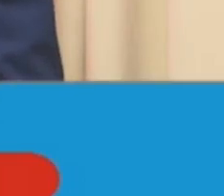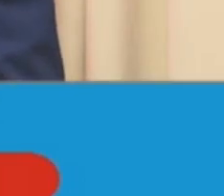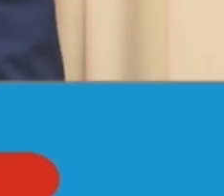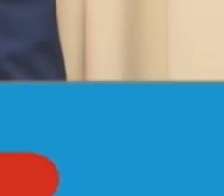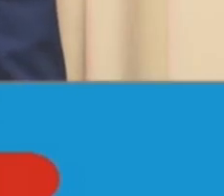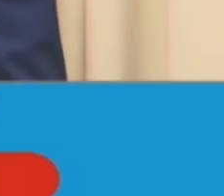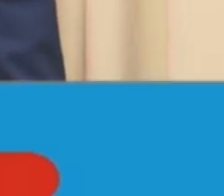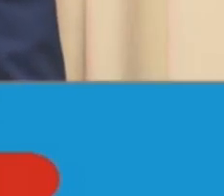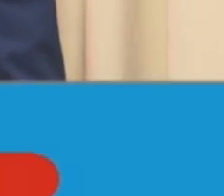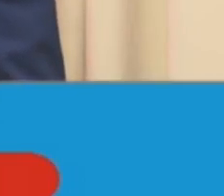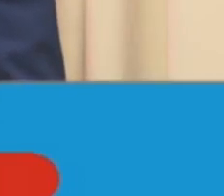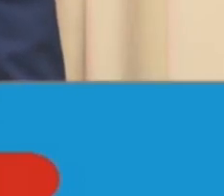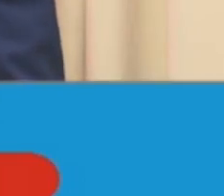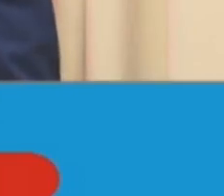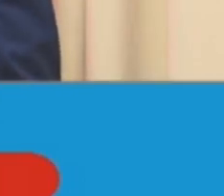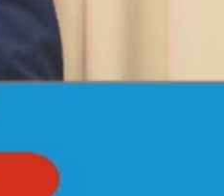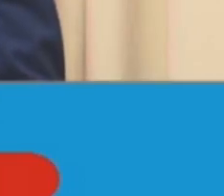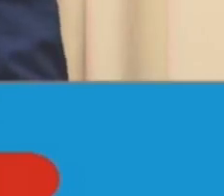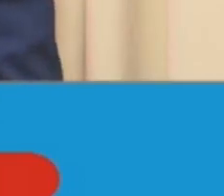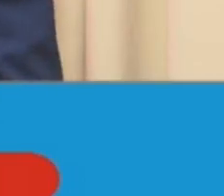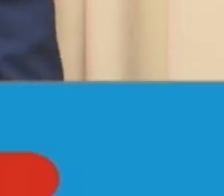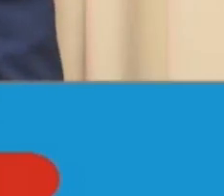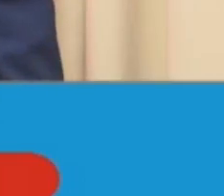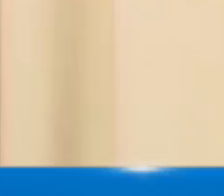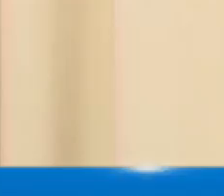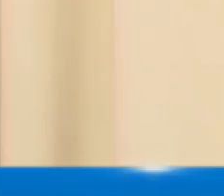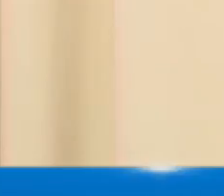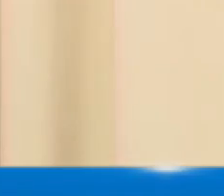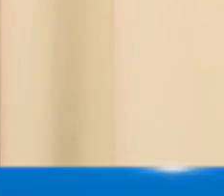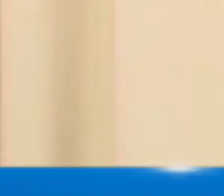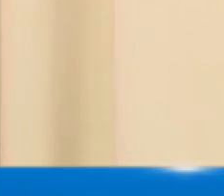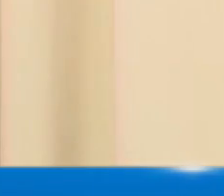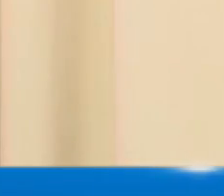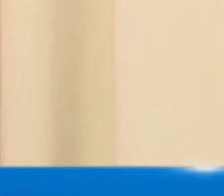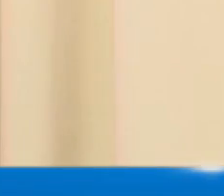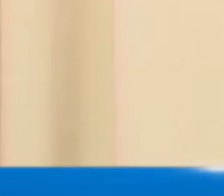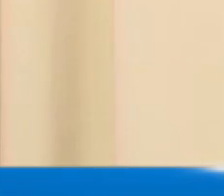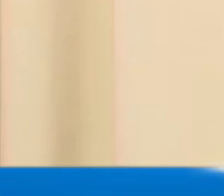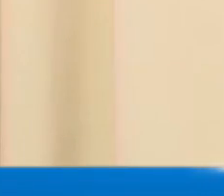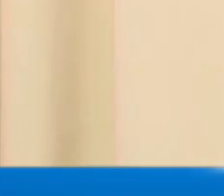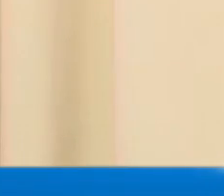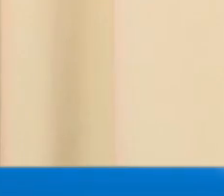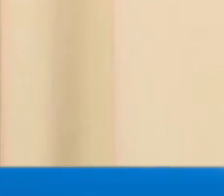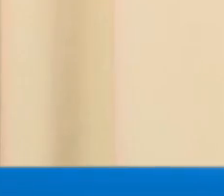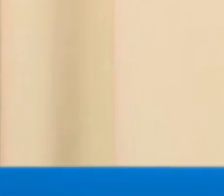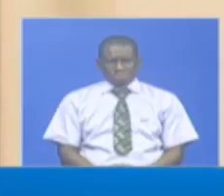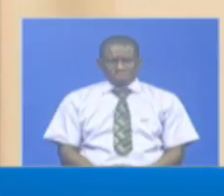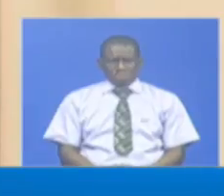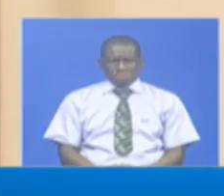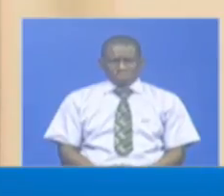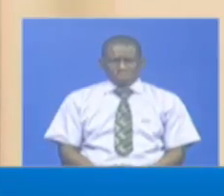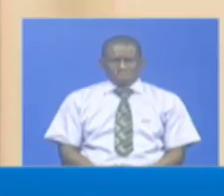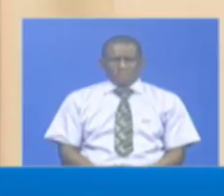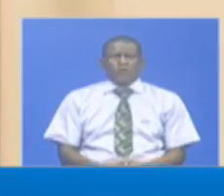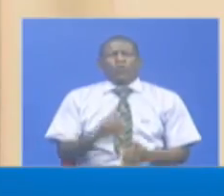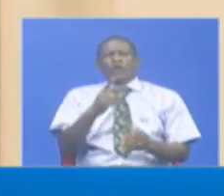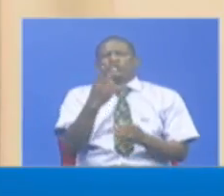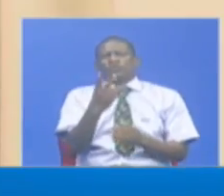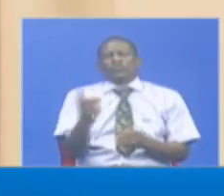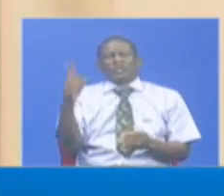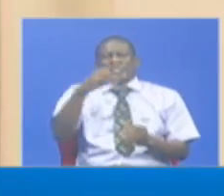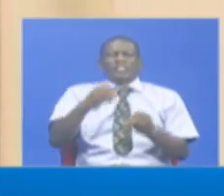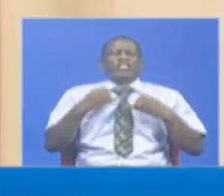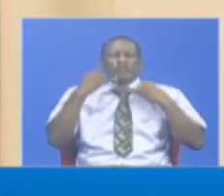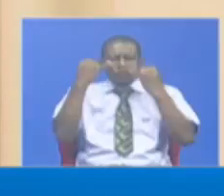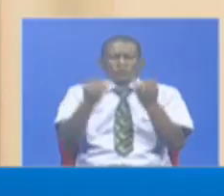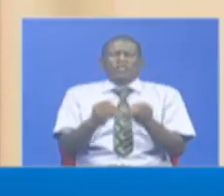dramatically, and a lot of their social contacts were disrupted with only 1 or 2 days' notice. And some may